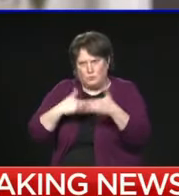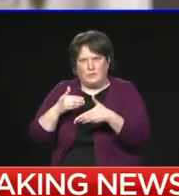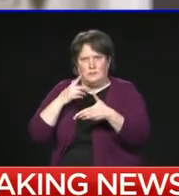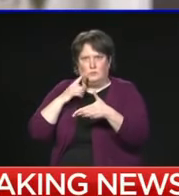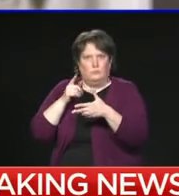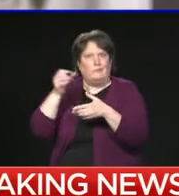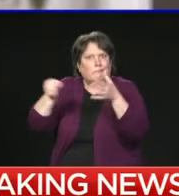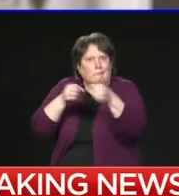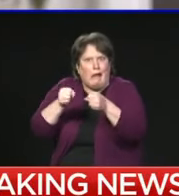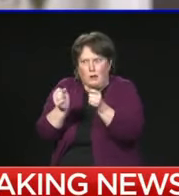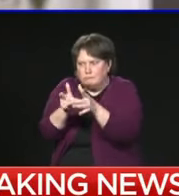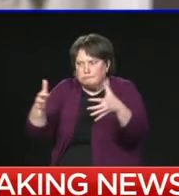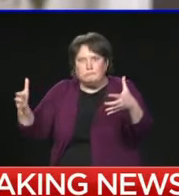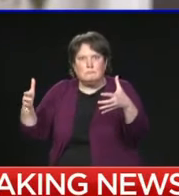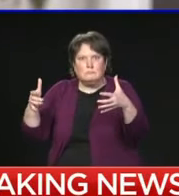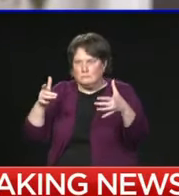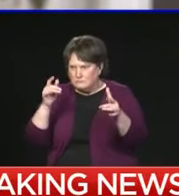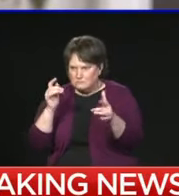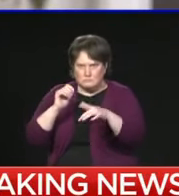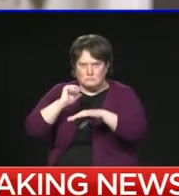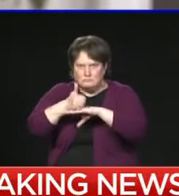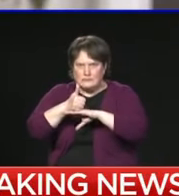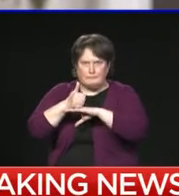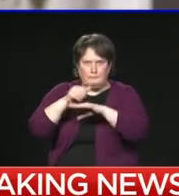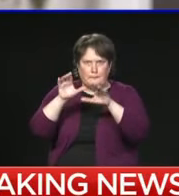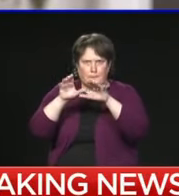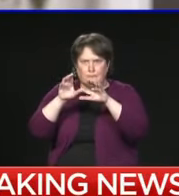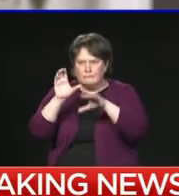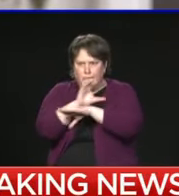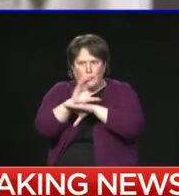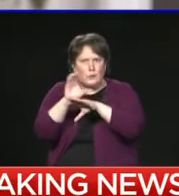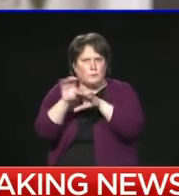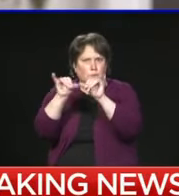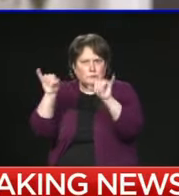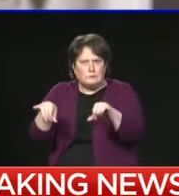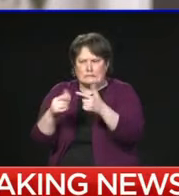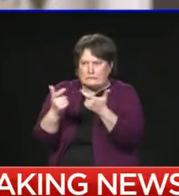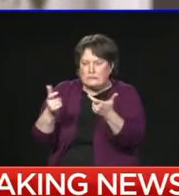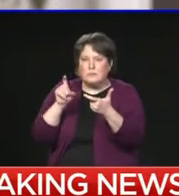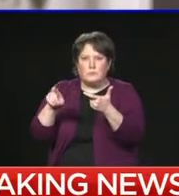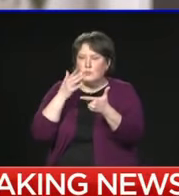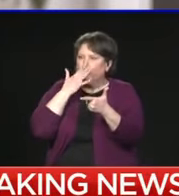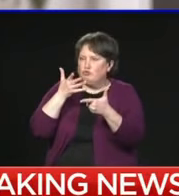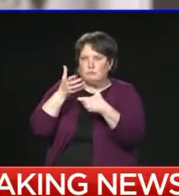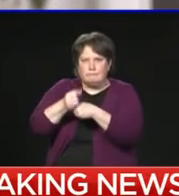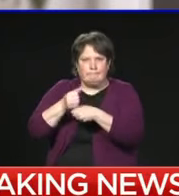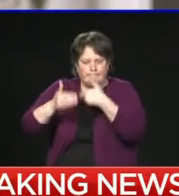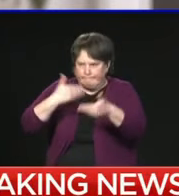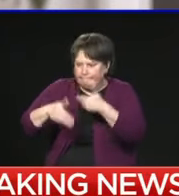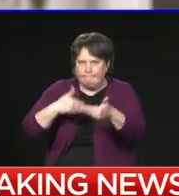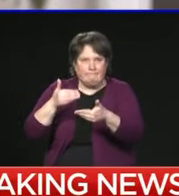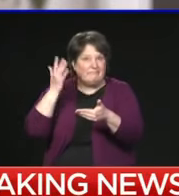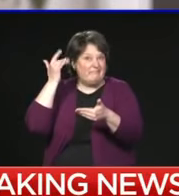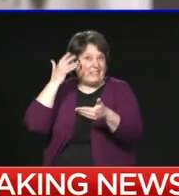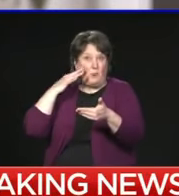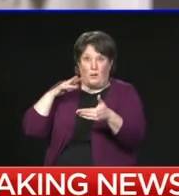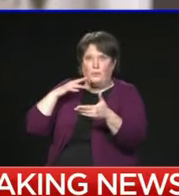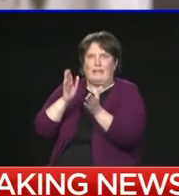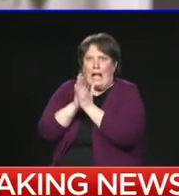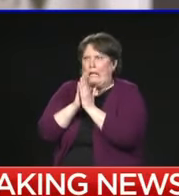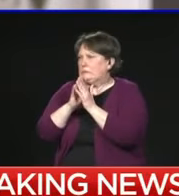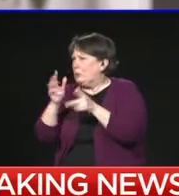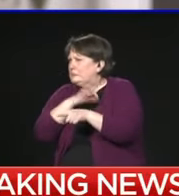quickly. We need to do that in a way that is going to be both reliable and quick, and that's why we're pulling together people from across